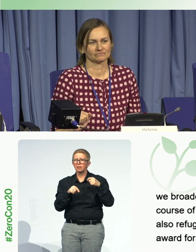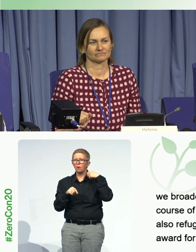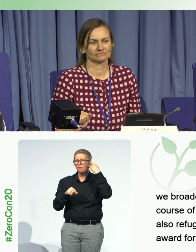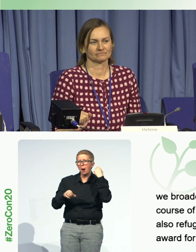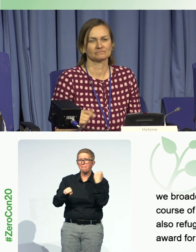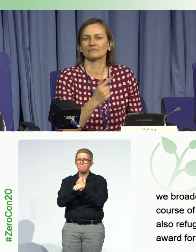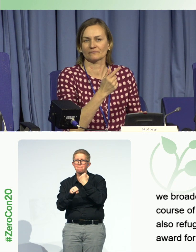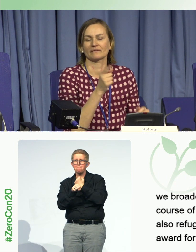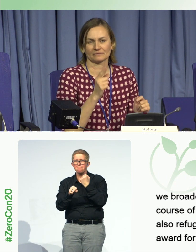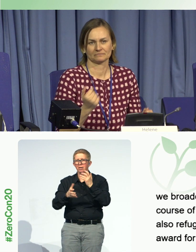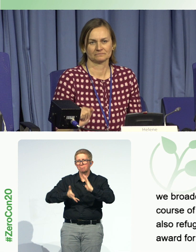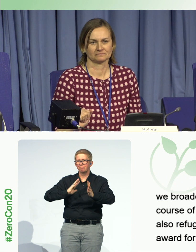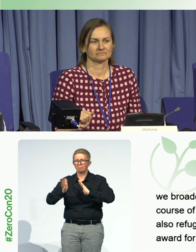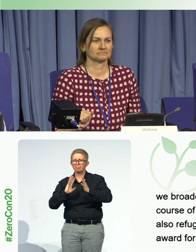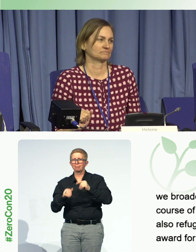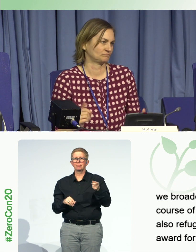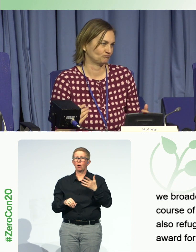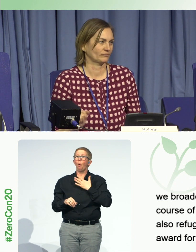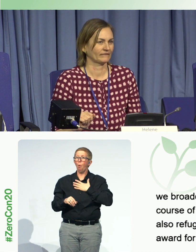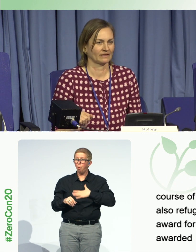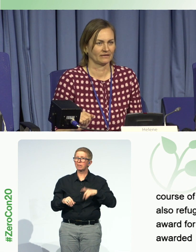and was awarded.